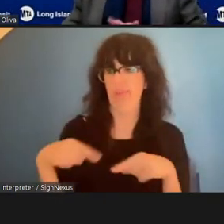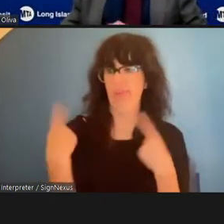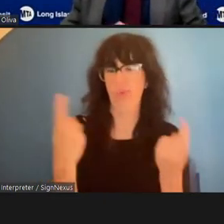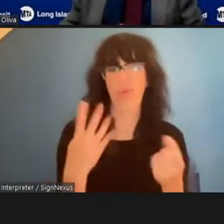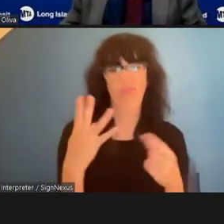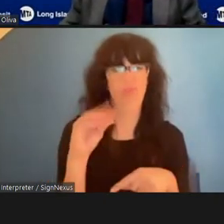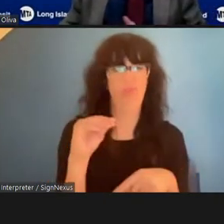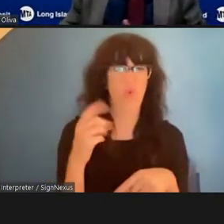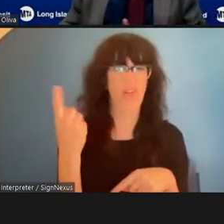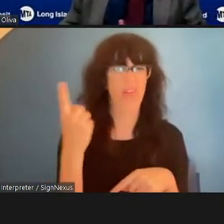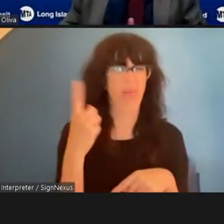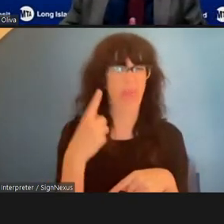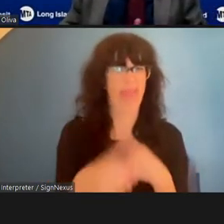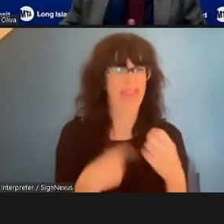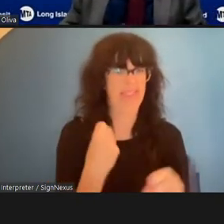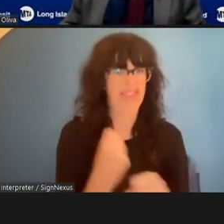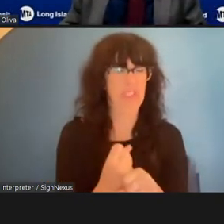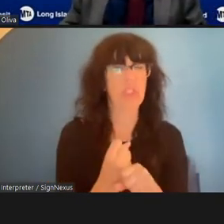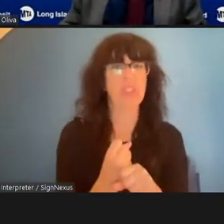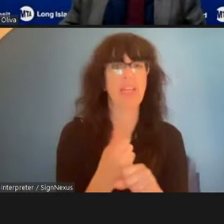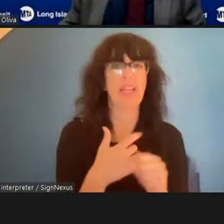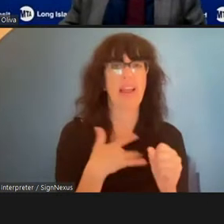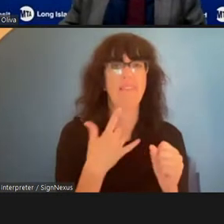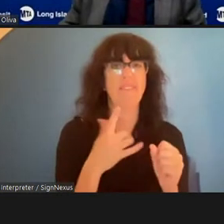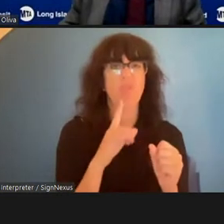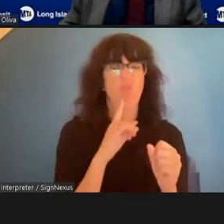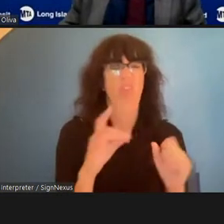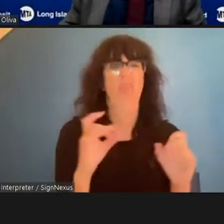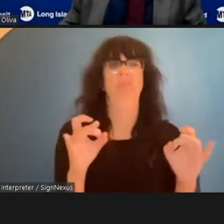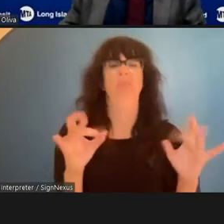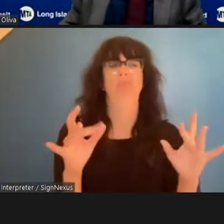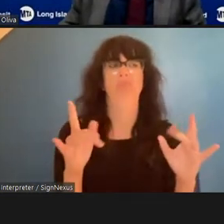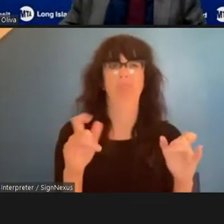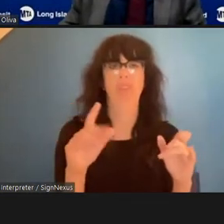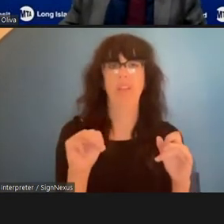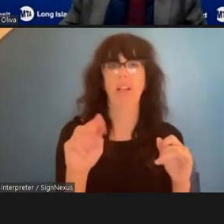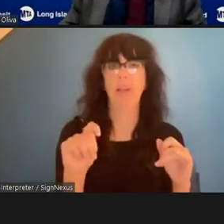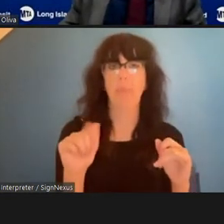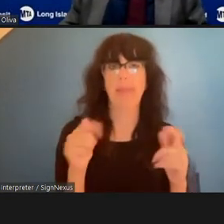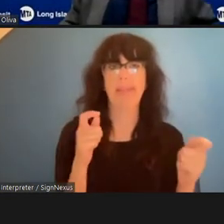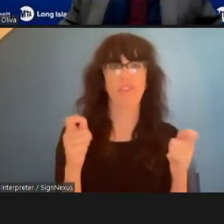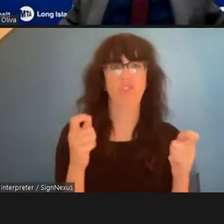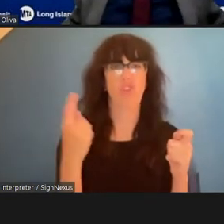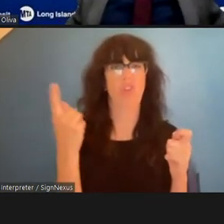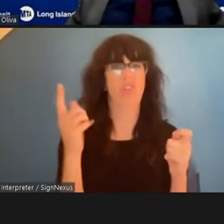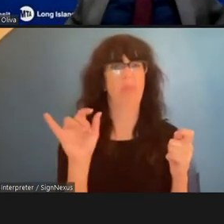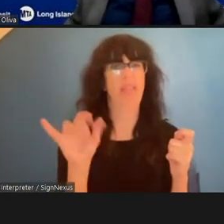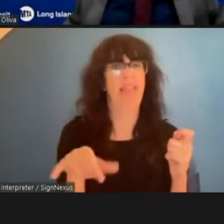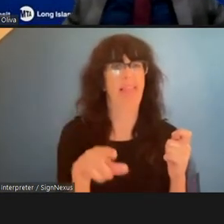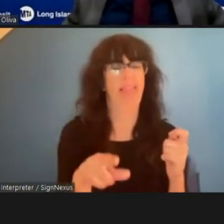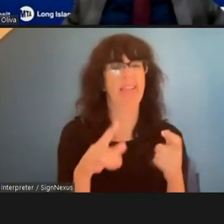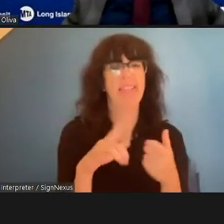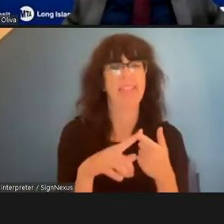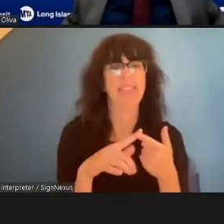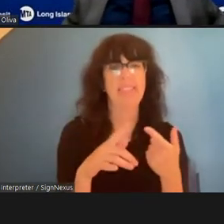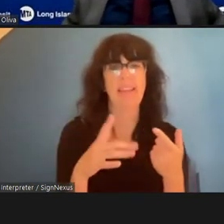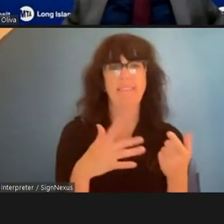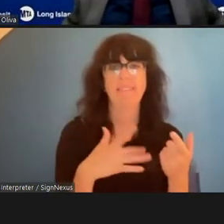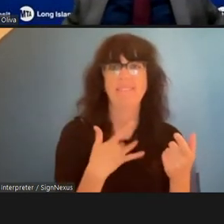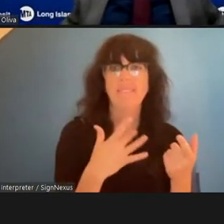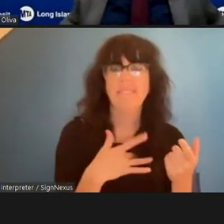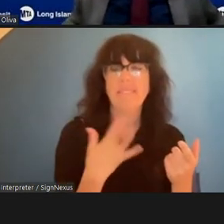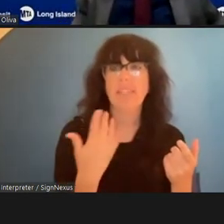years and i find it very disturbing that the mta would be in charge of something like this it seems like it's